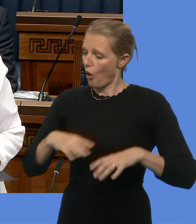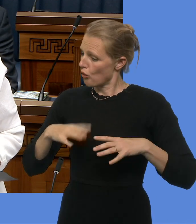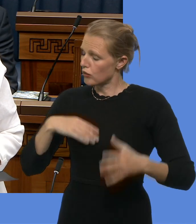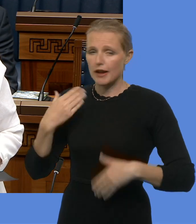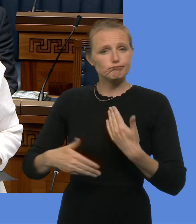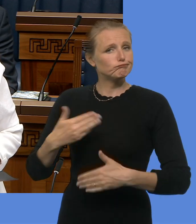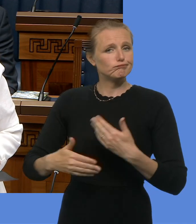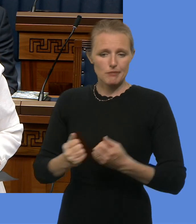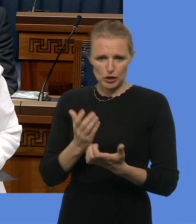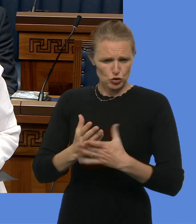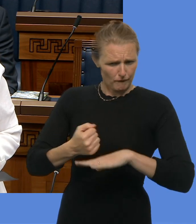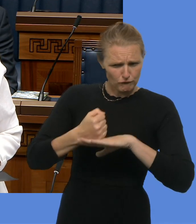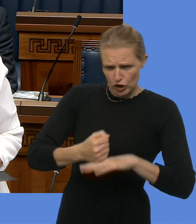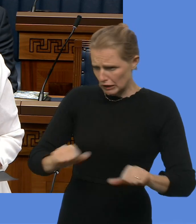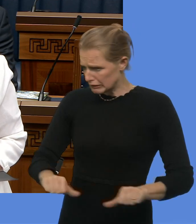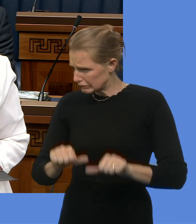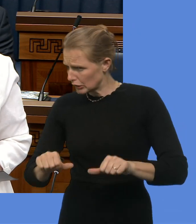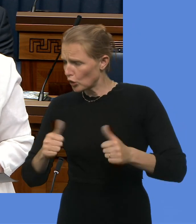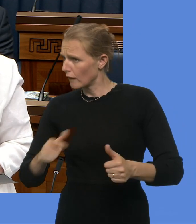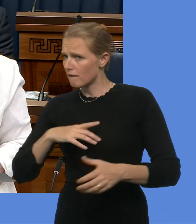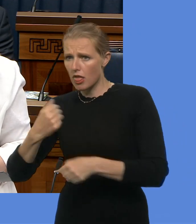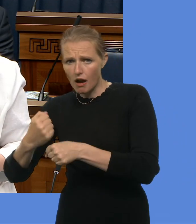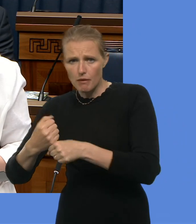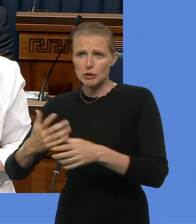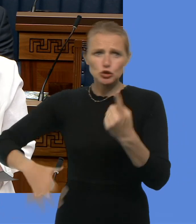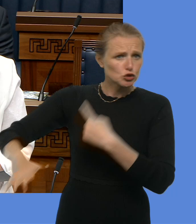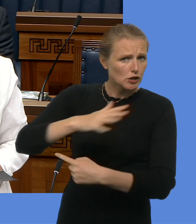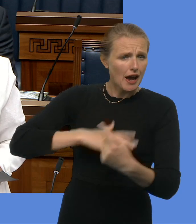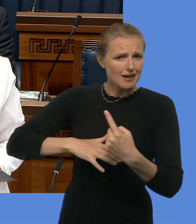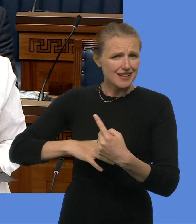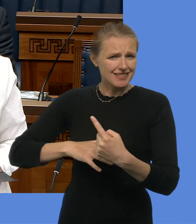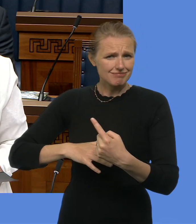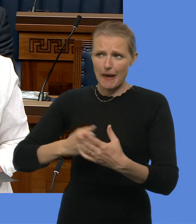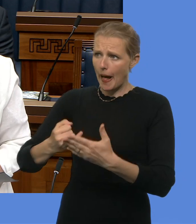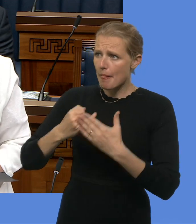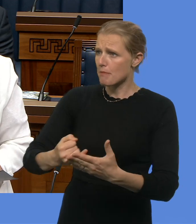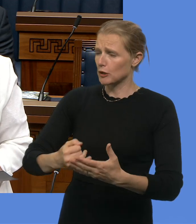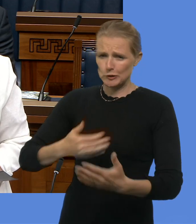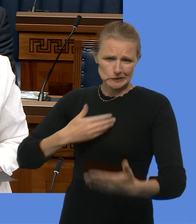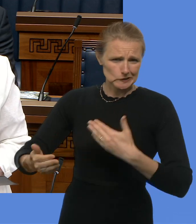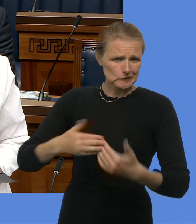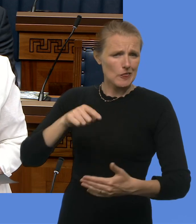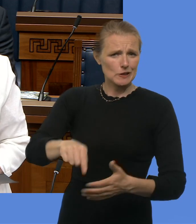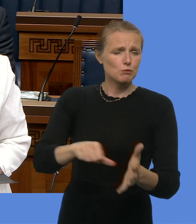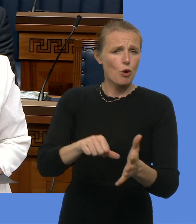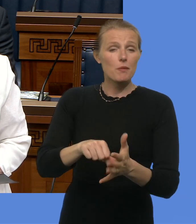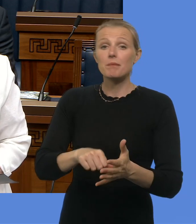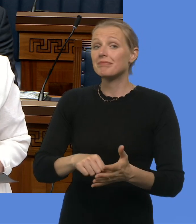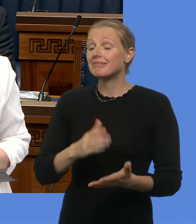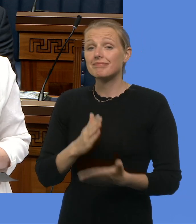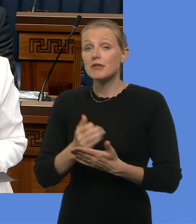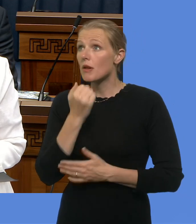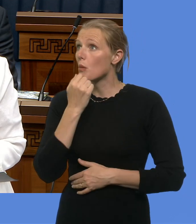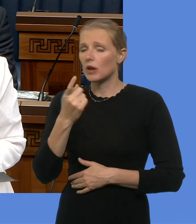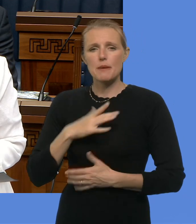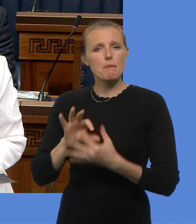foundations necessary for the whole of government and for the whole of society approach needed to tackle this problem. And partnership working is key, and we're working